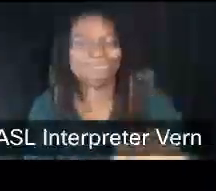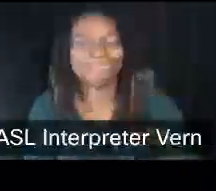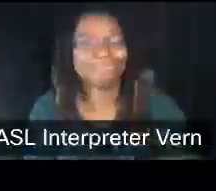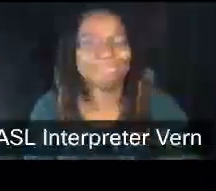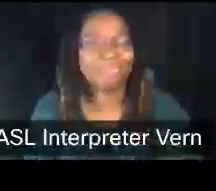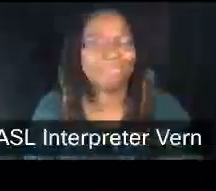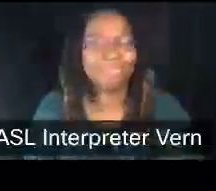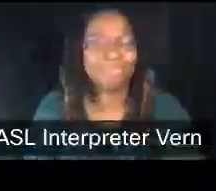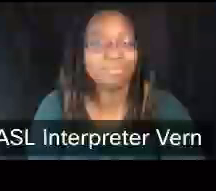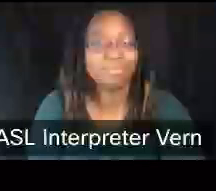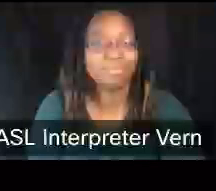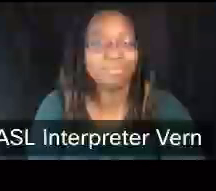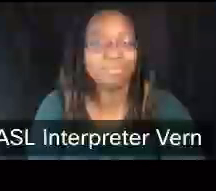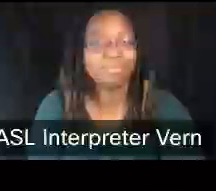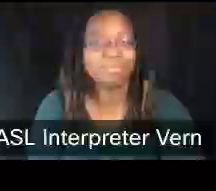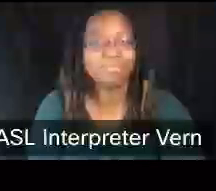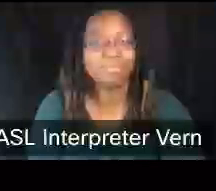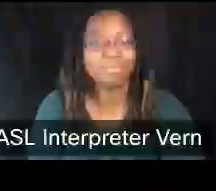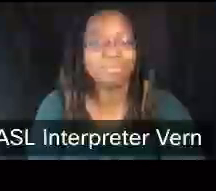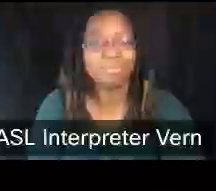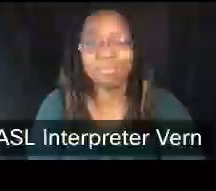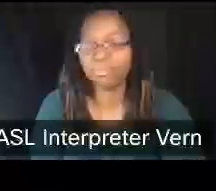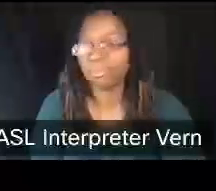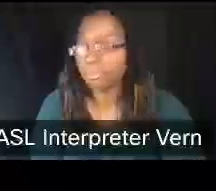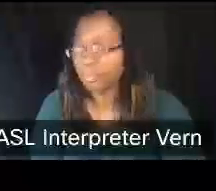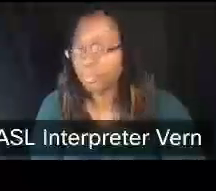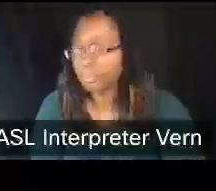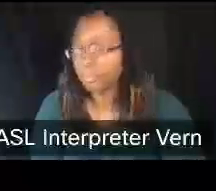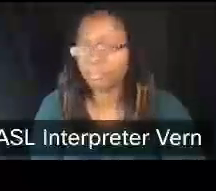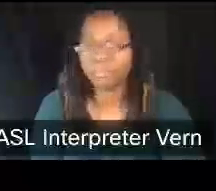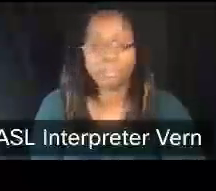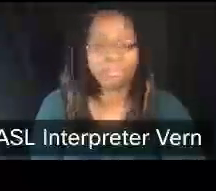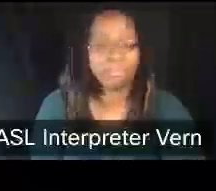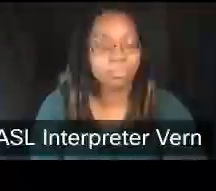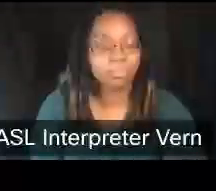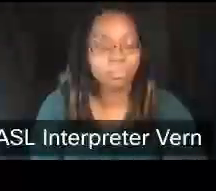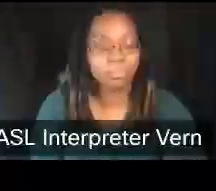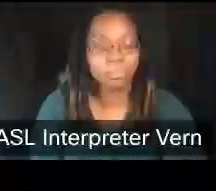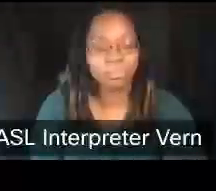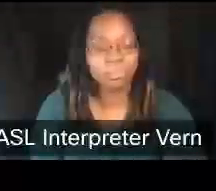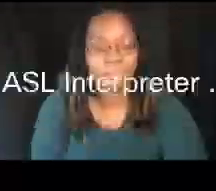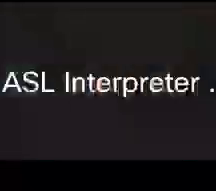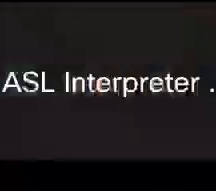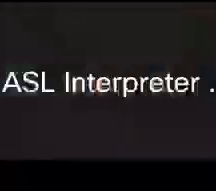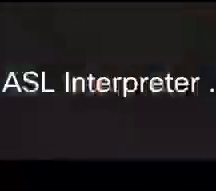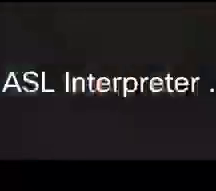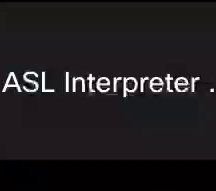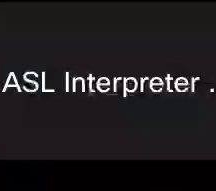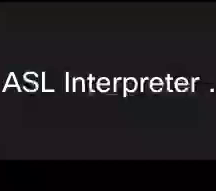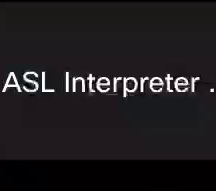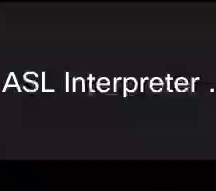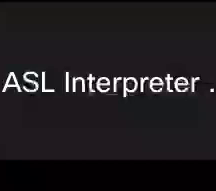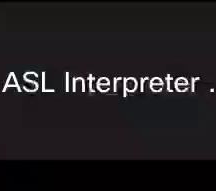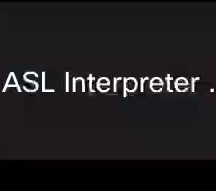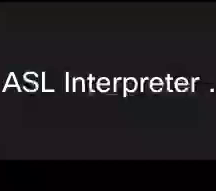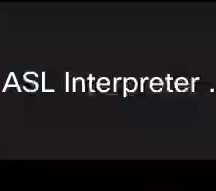students, so they're a population who are moving in and out of our center in a relatively short amount of time, and their schedules are constantly